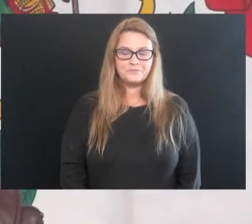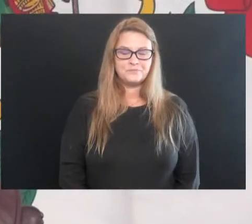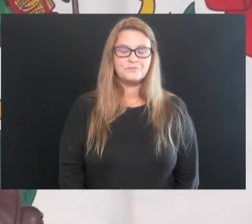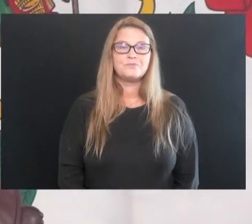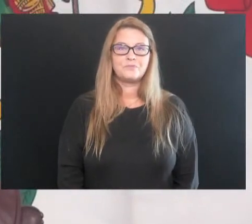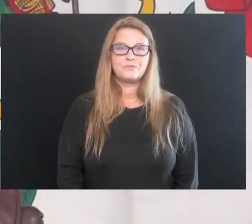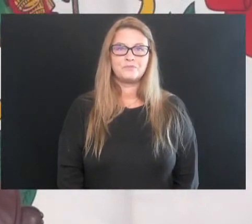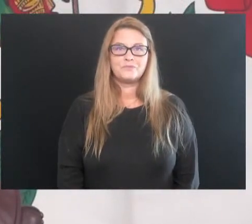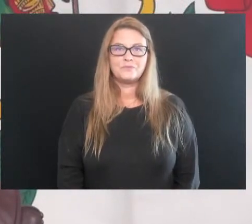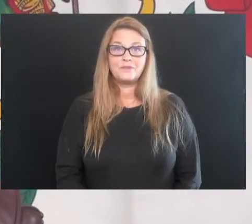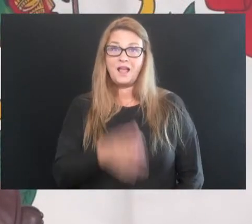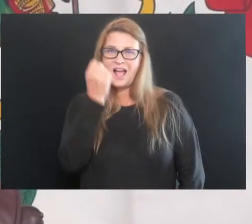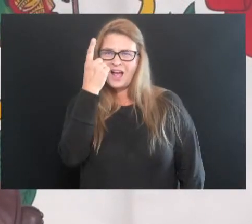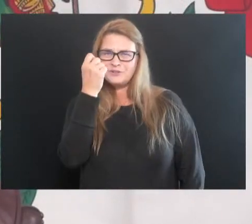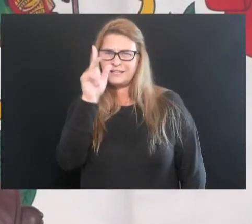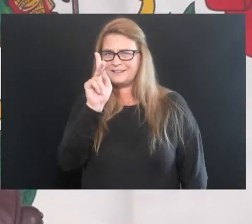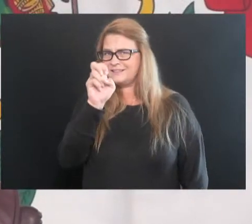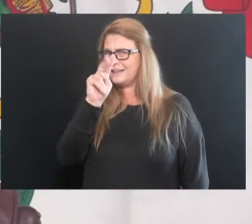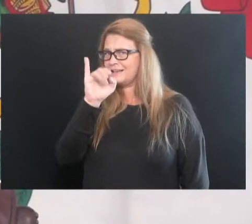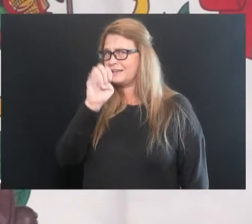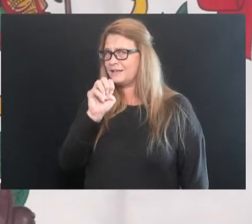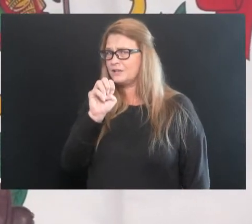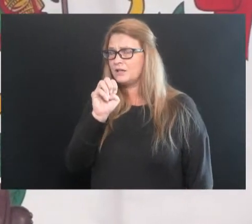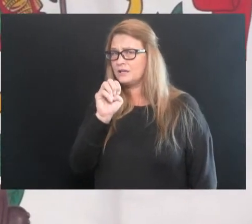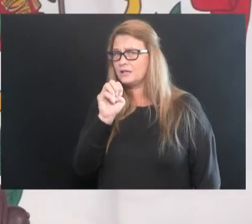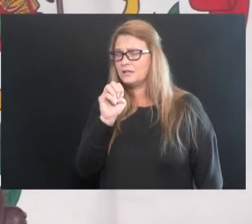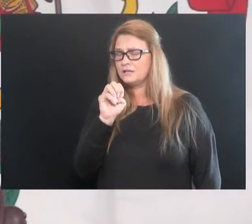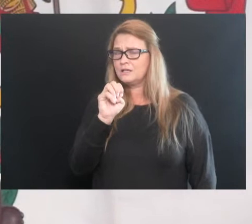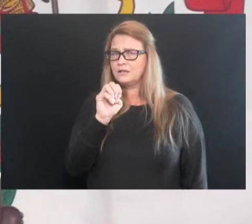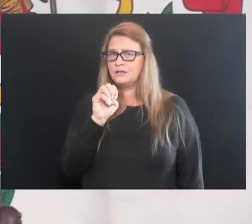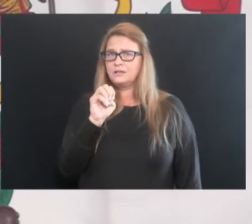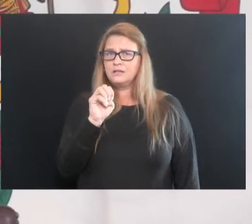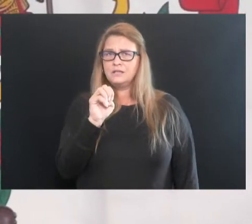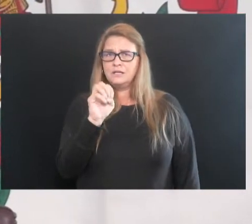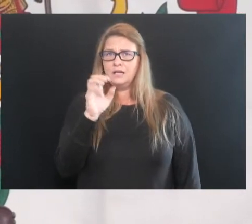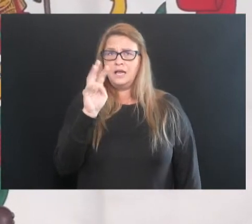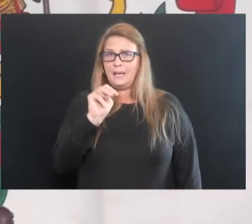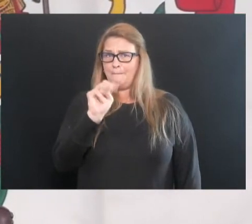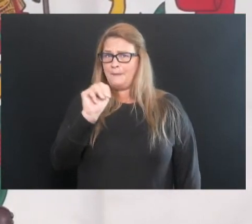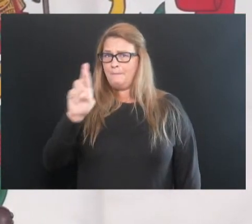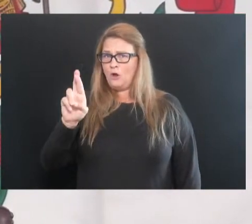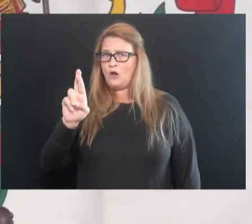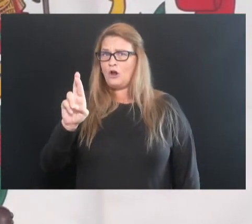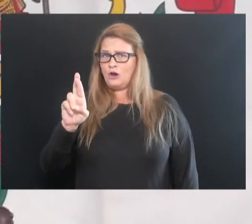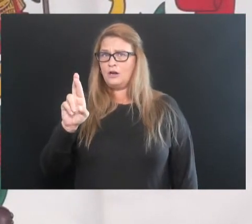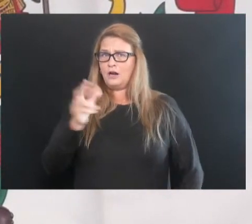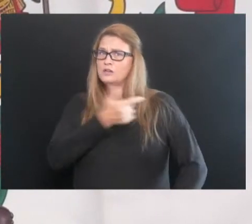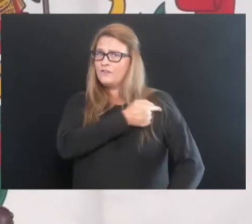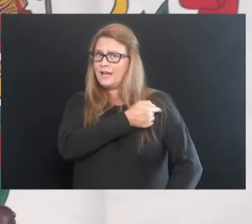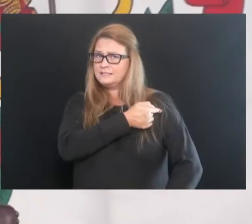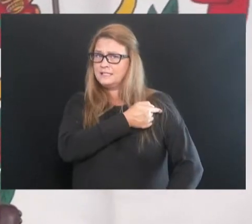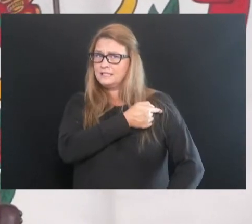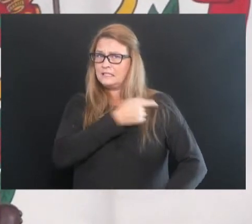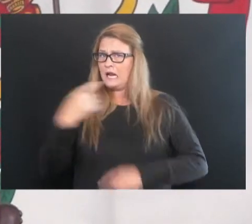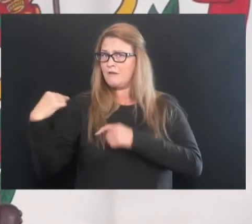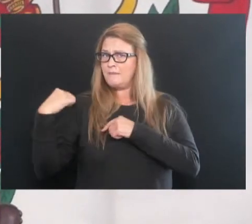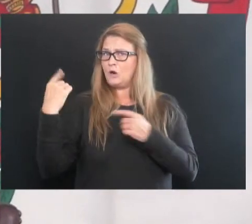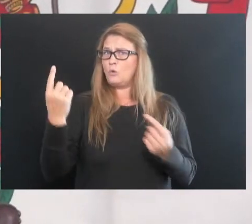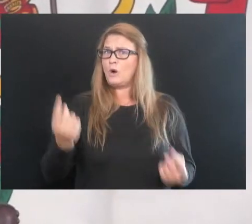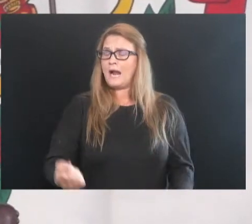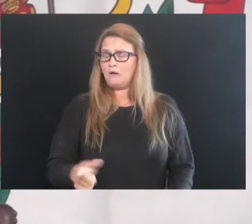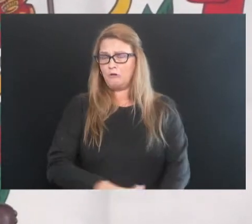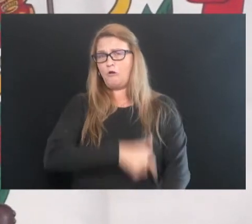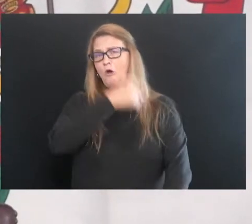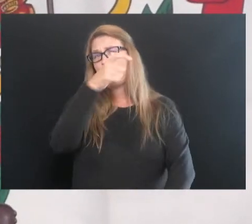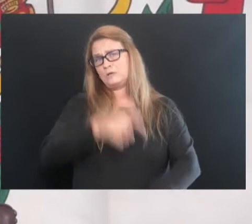The bottom line is, without any question, the measles, mumps, rubella vaccines have been around a long,